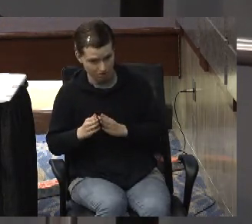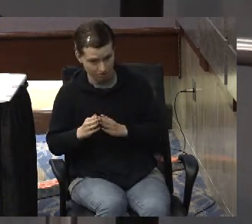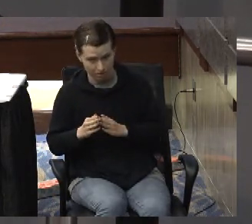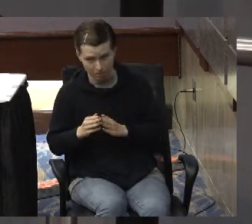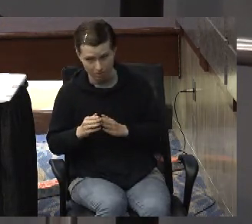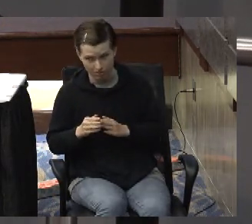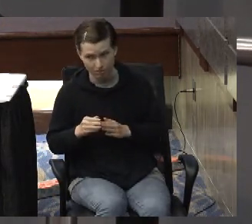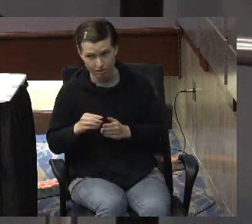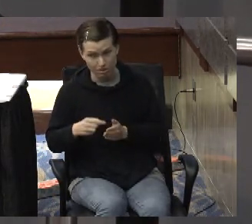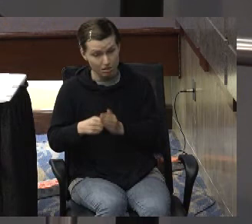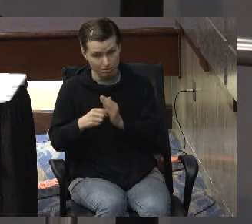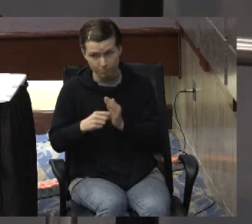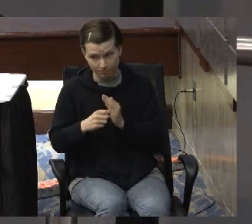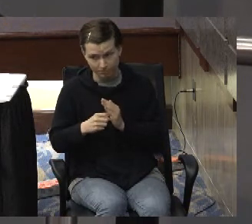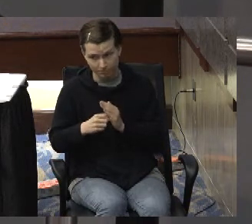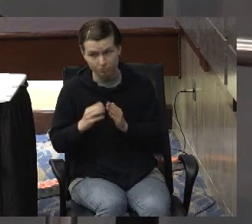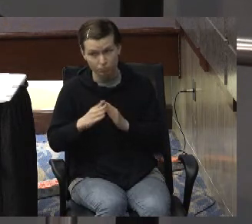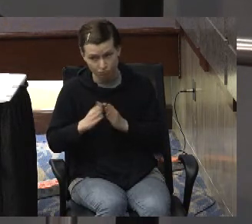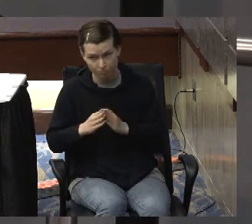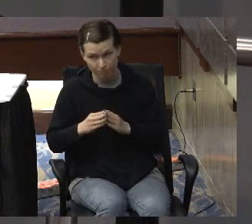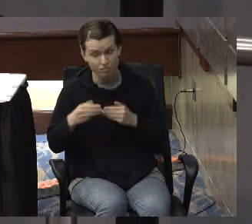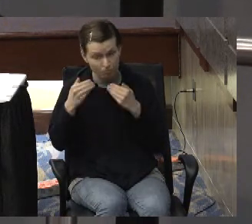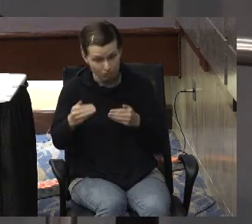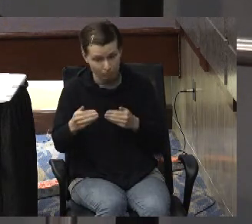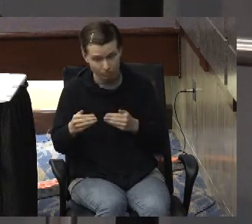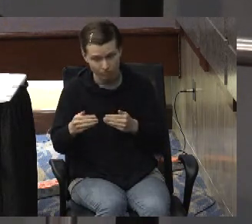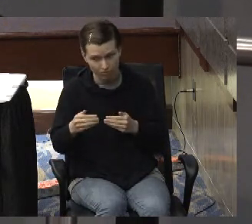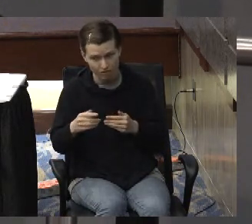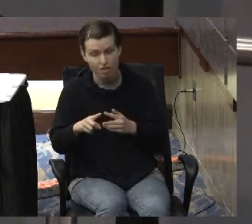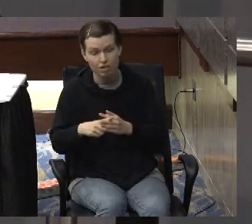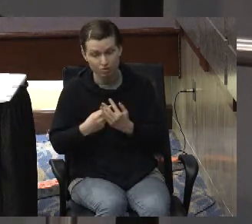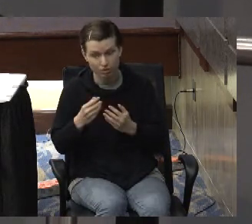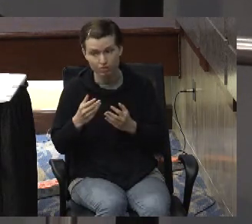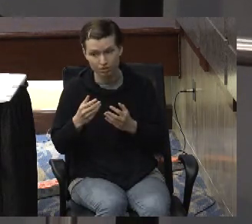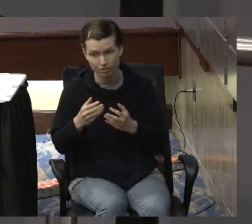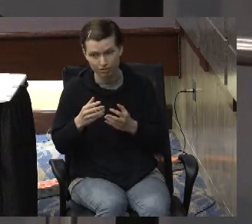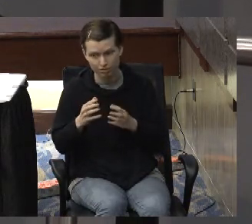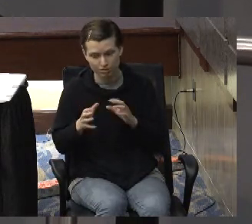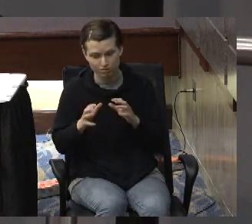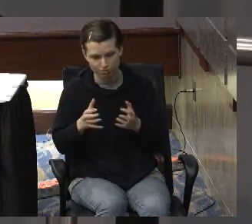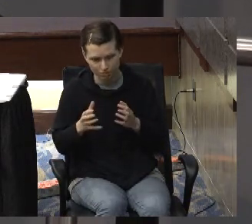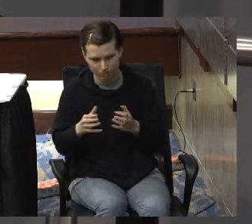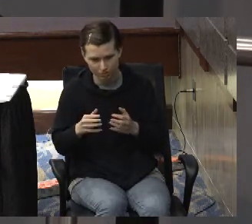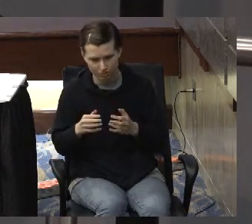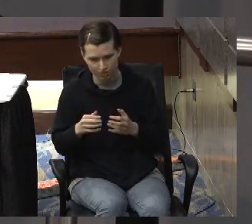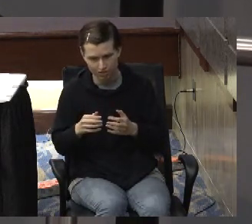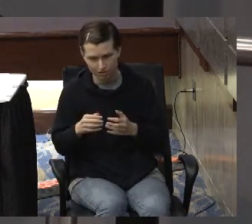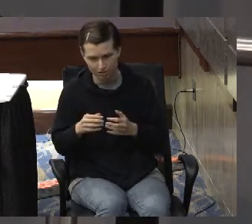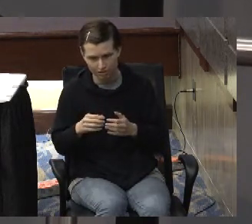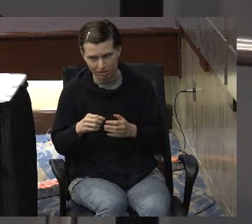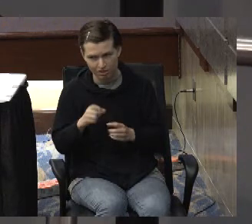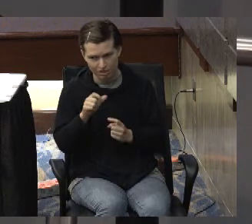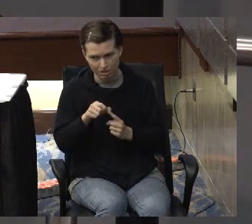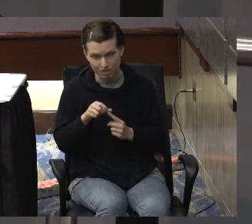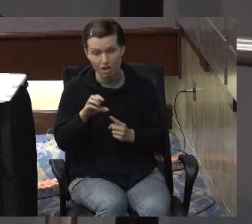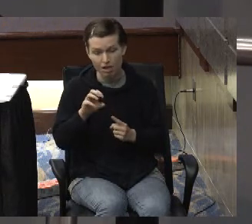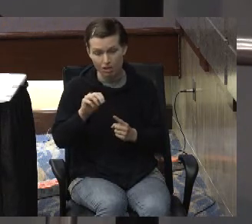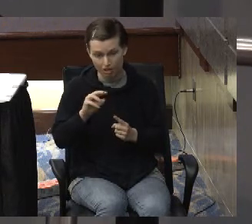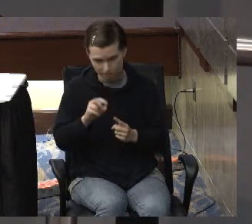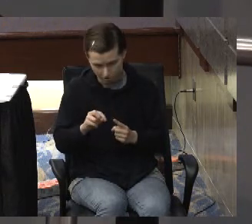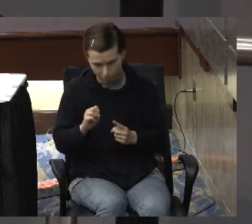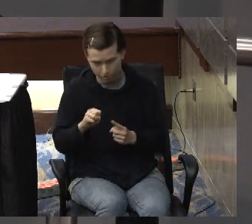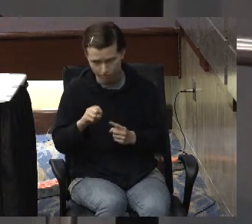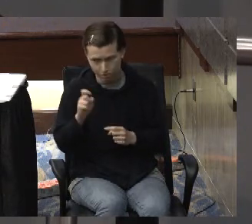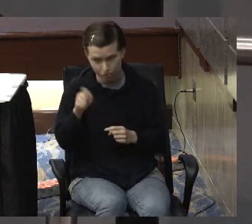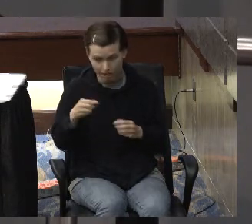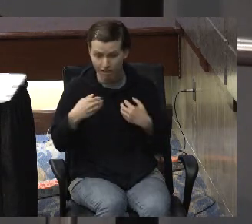is, begin to take action, and specify that these condominiums should have electric 240